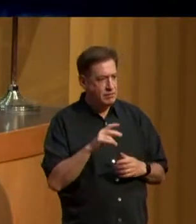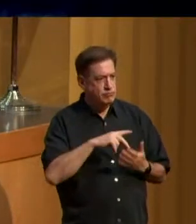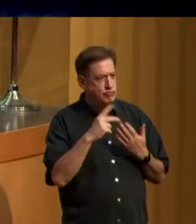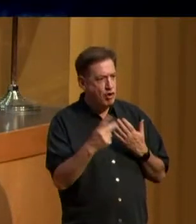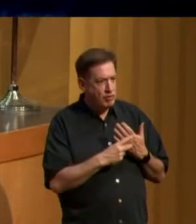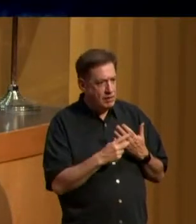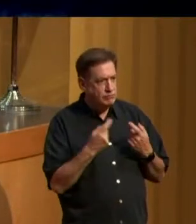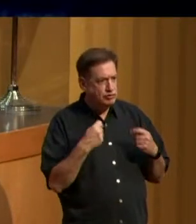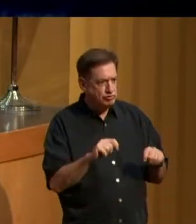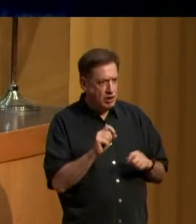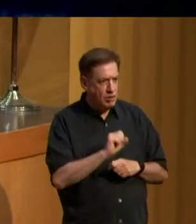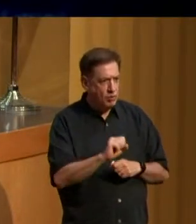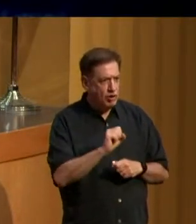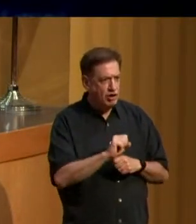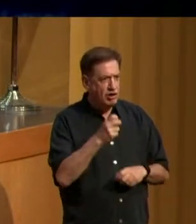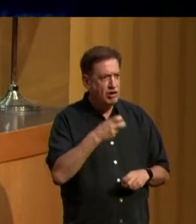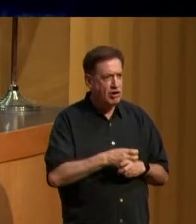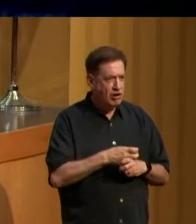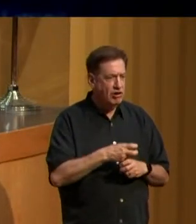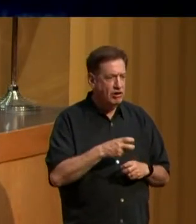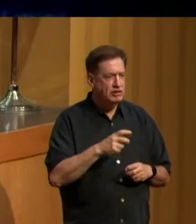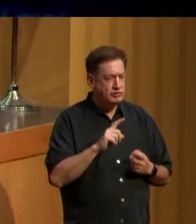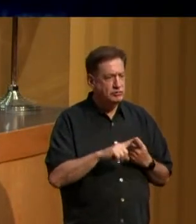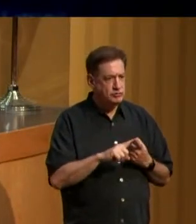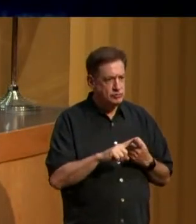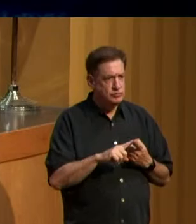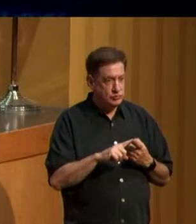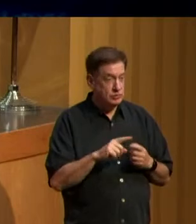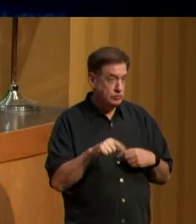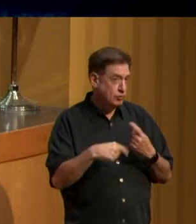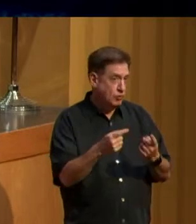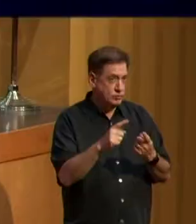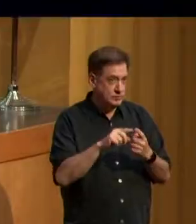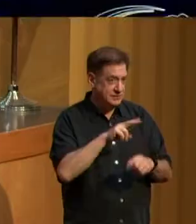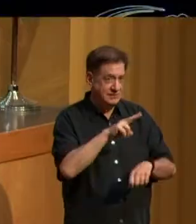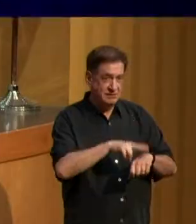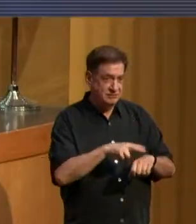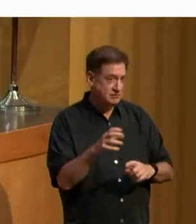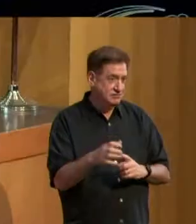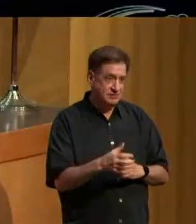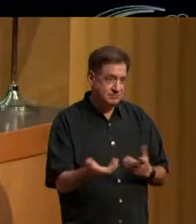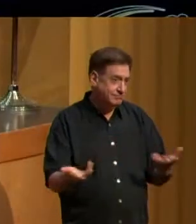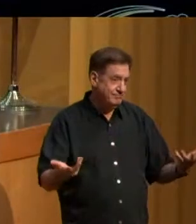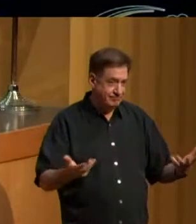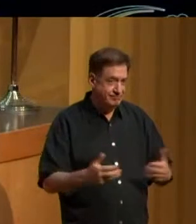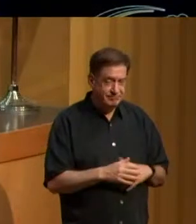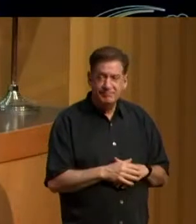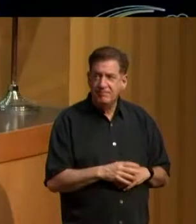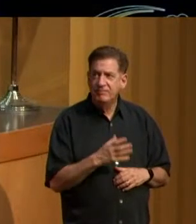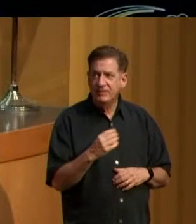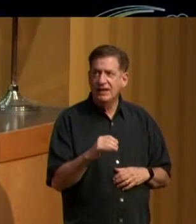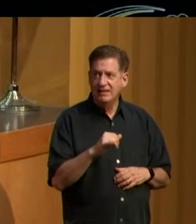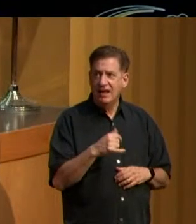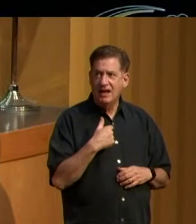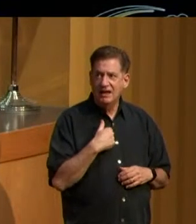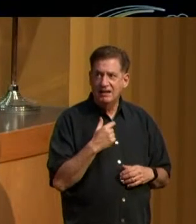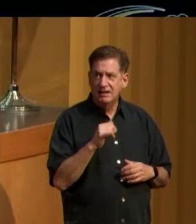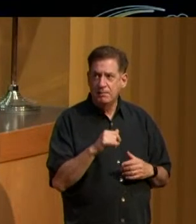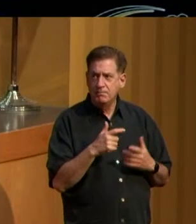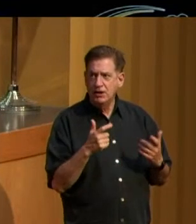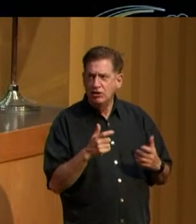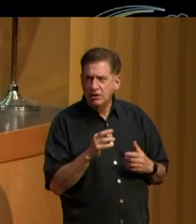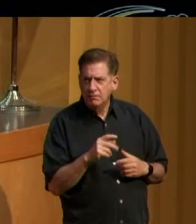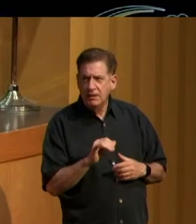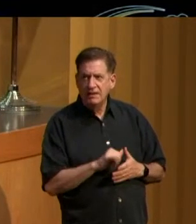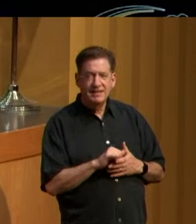to work hard to bring back home a national championship. It's one of those. Well, the target on our back has gotten even bigger, but one of the